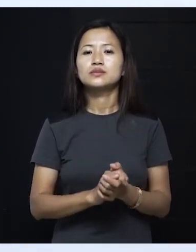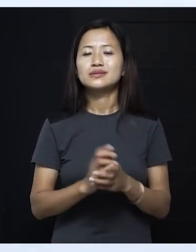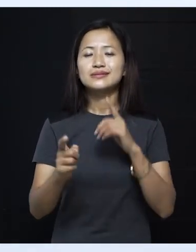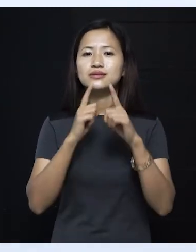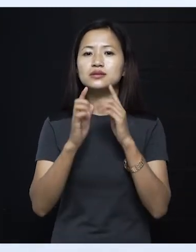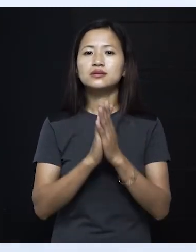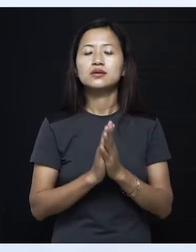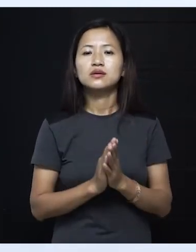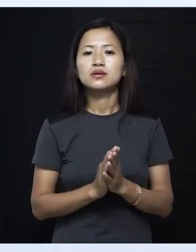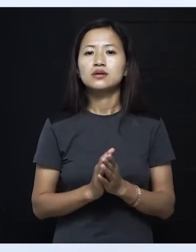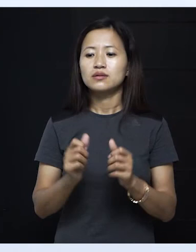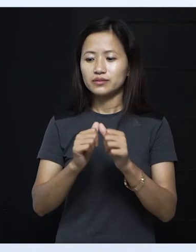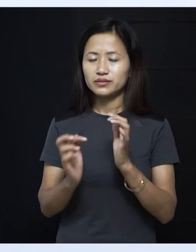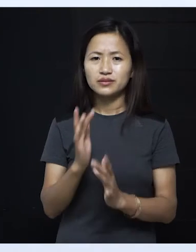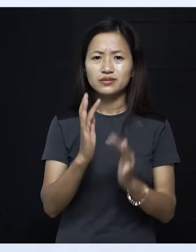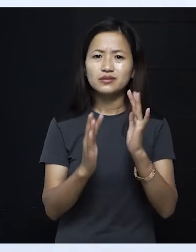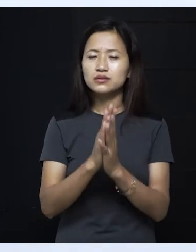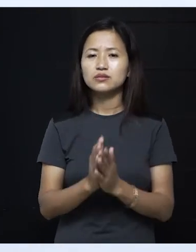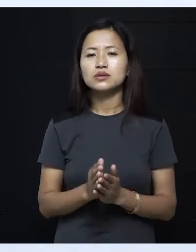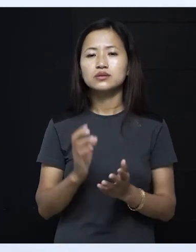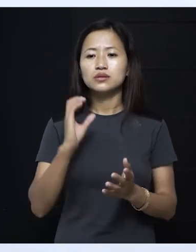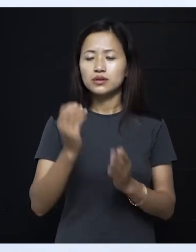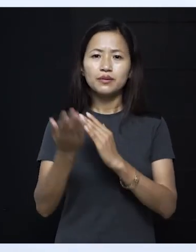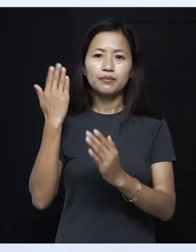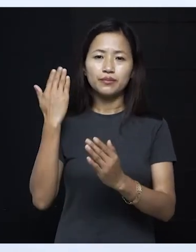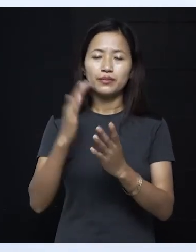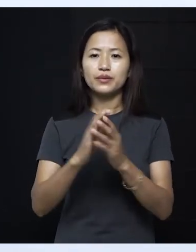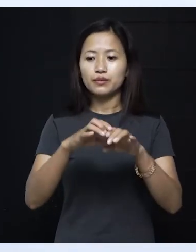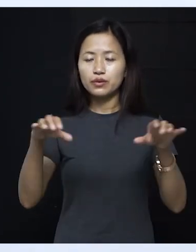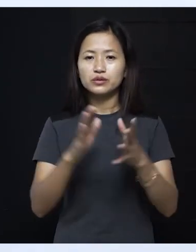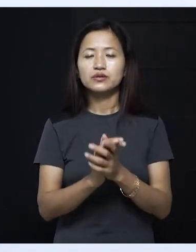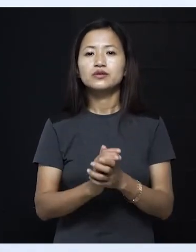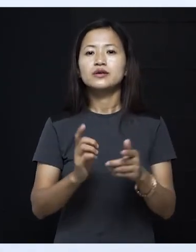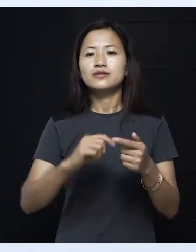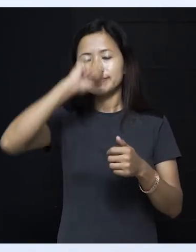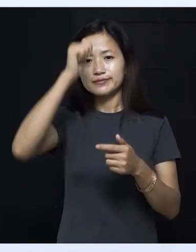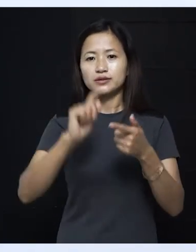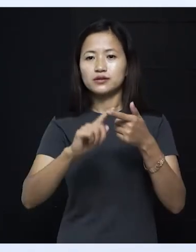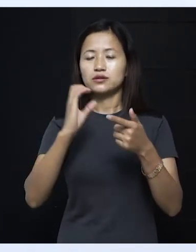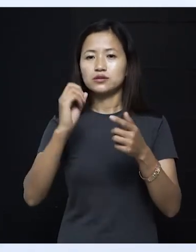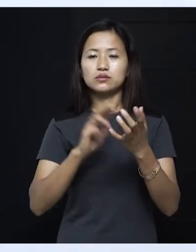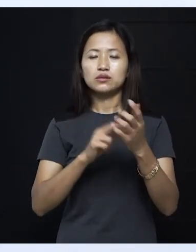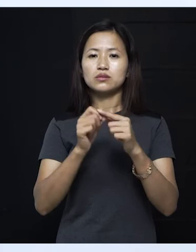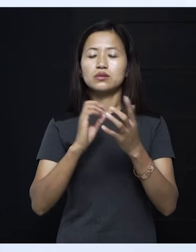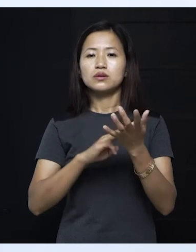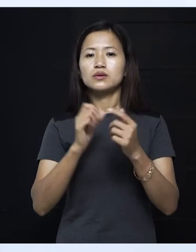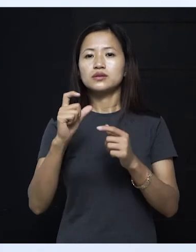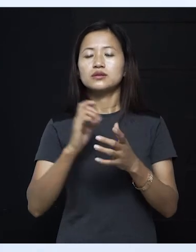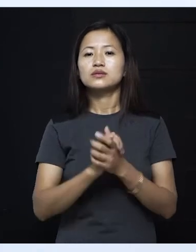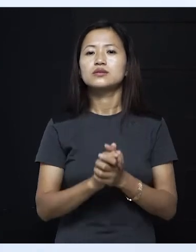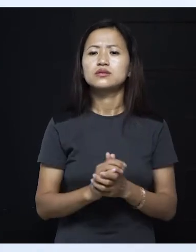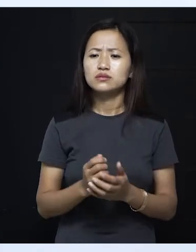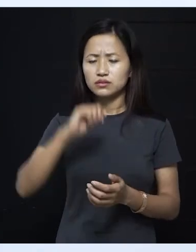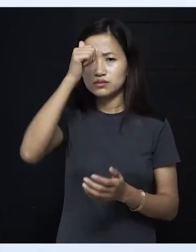that since agriculture is considered as the backbone of India's economy, the government also, they decided to